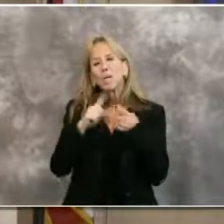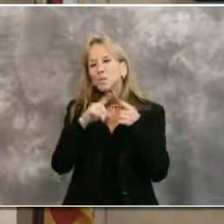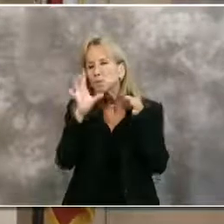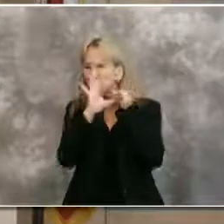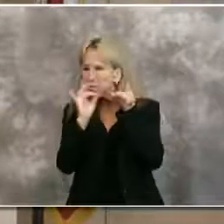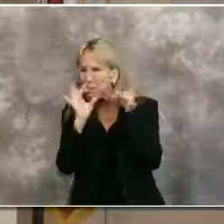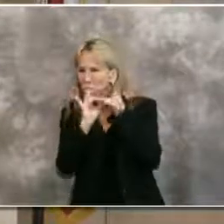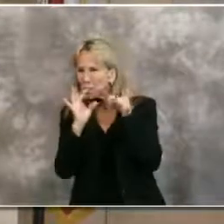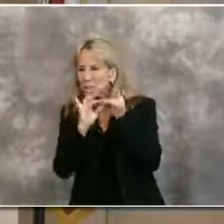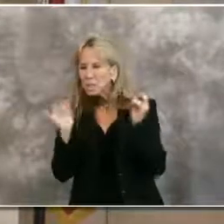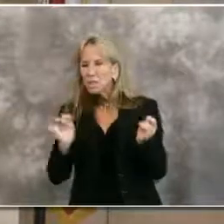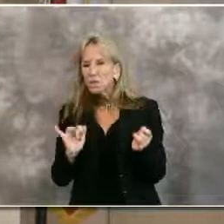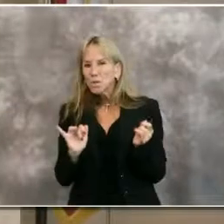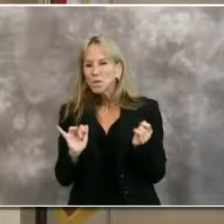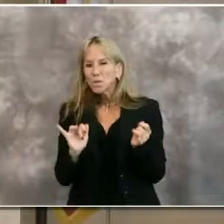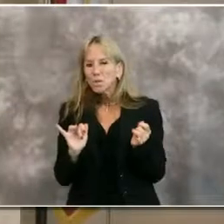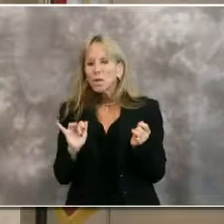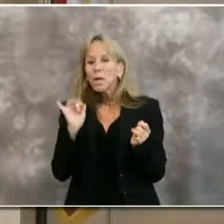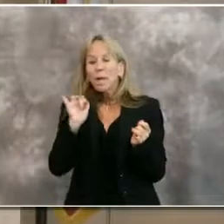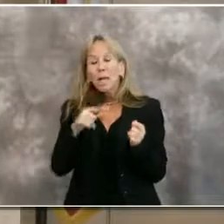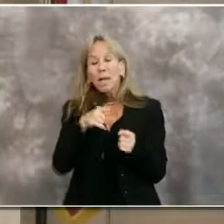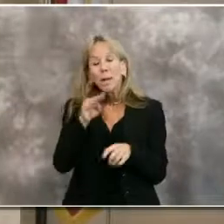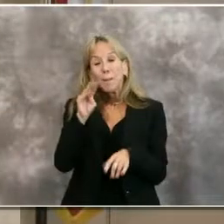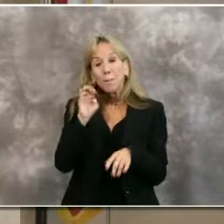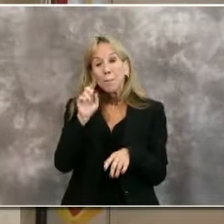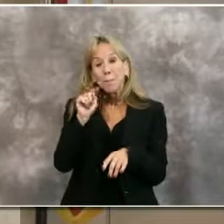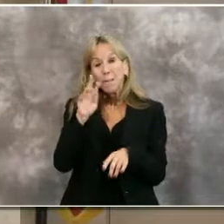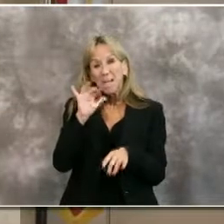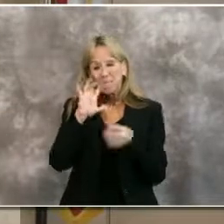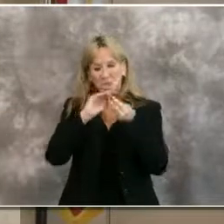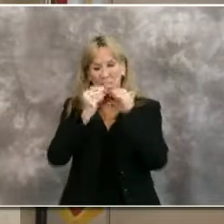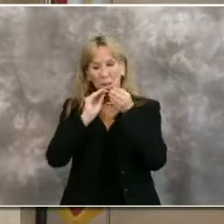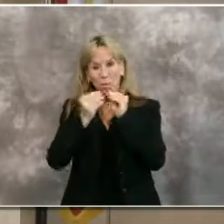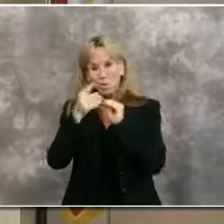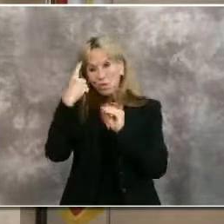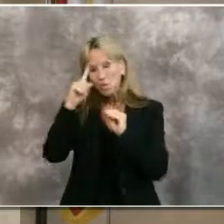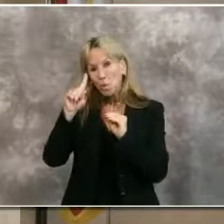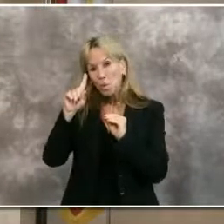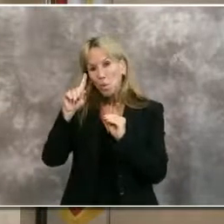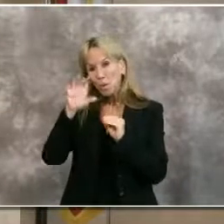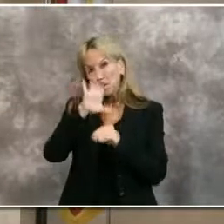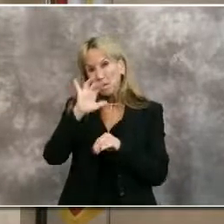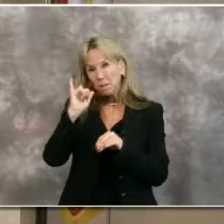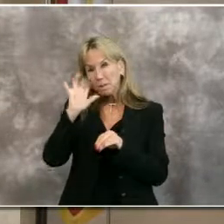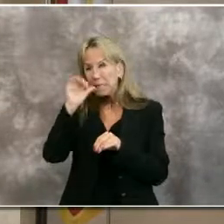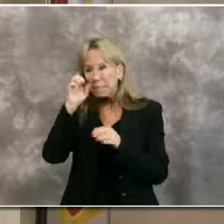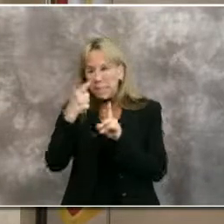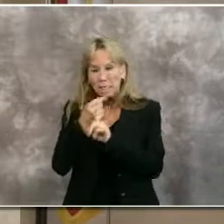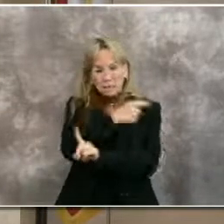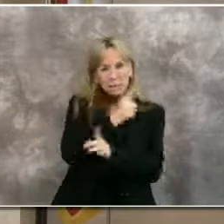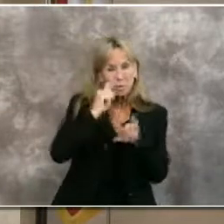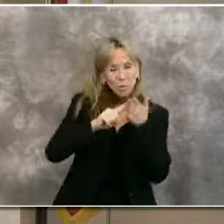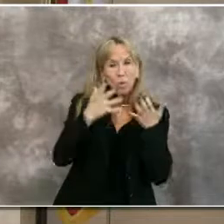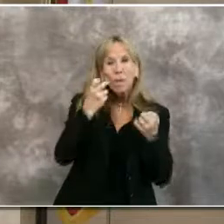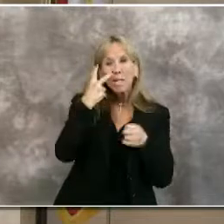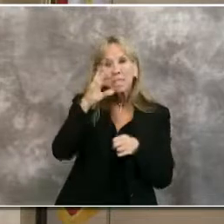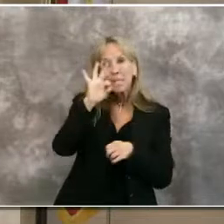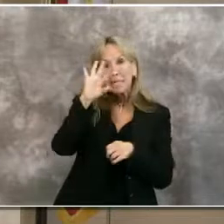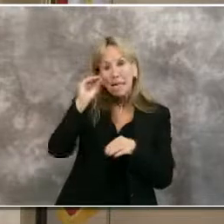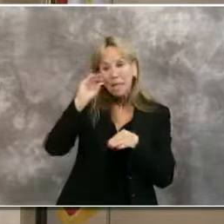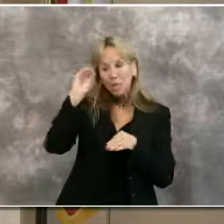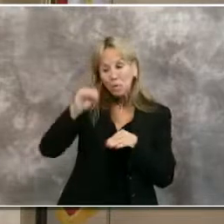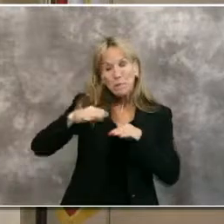comment in terms of the metric for case investigations. What we want to see is 90% or higher, both for